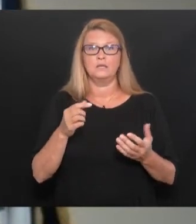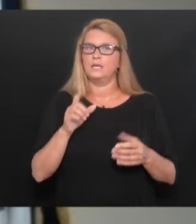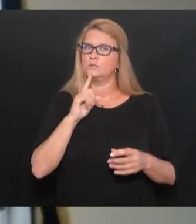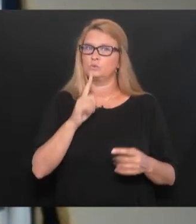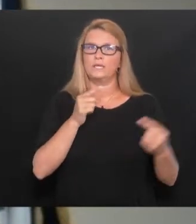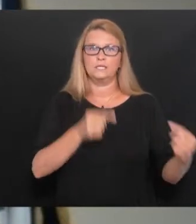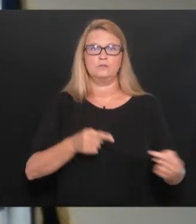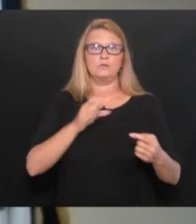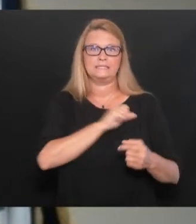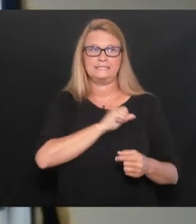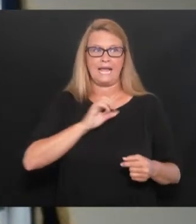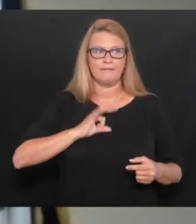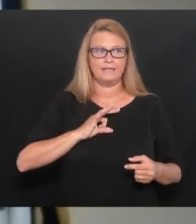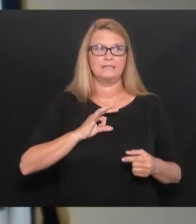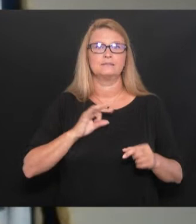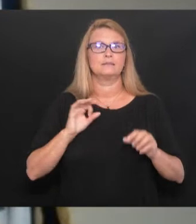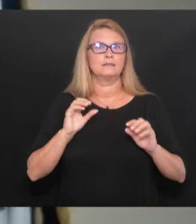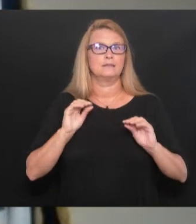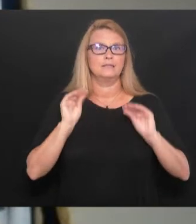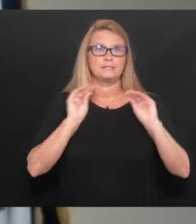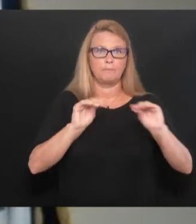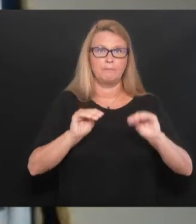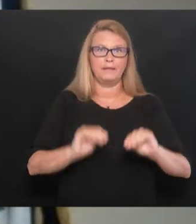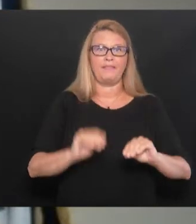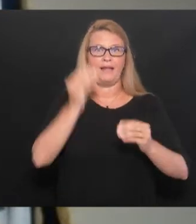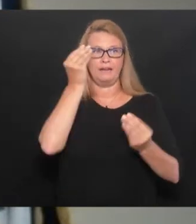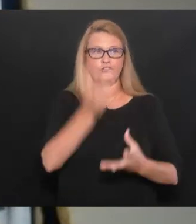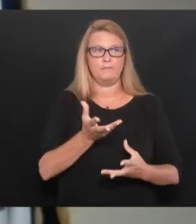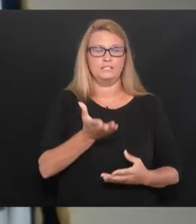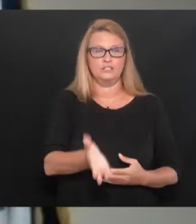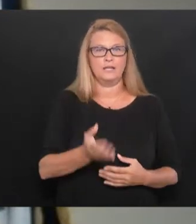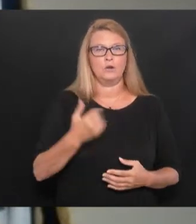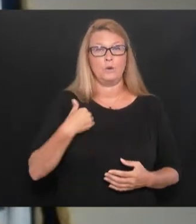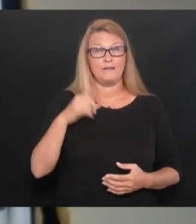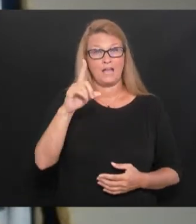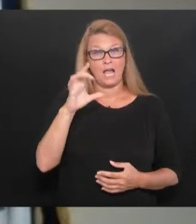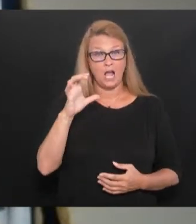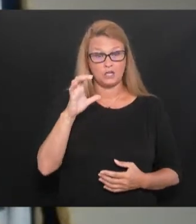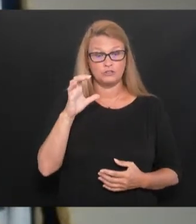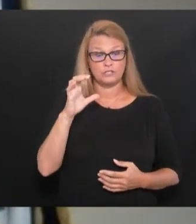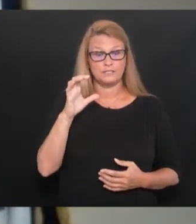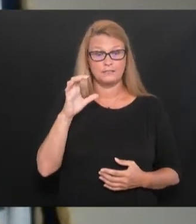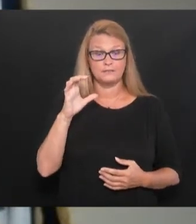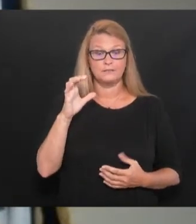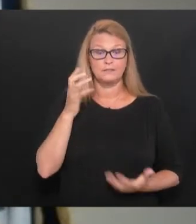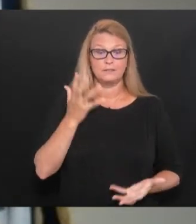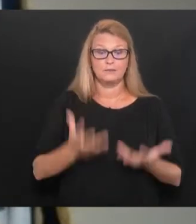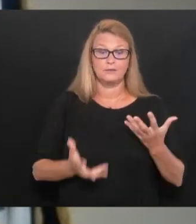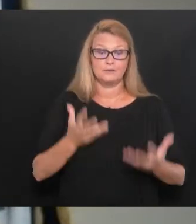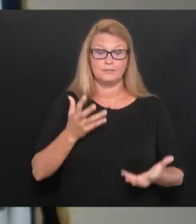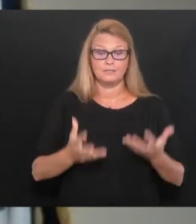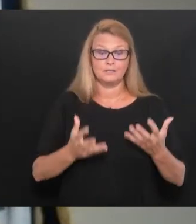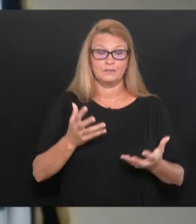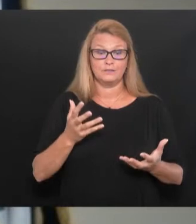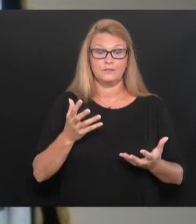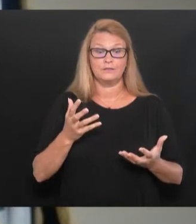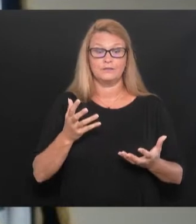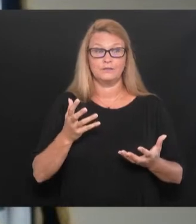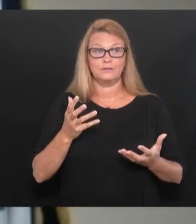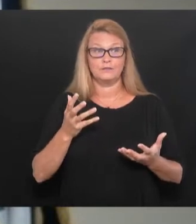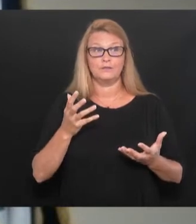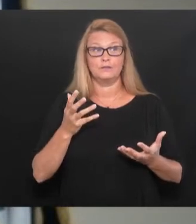from a staff standpoint. But the fact that we have 100 right now means we probably have 1,000. We probably